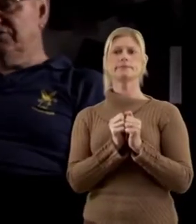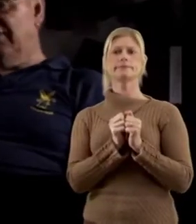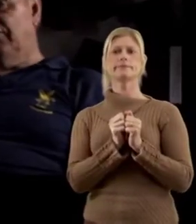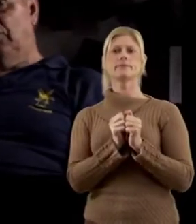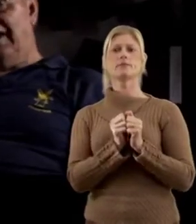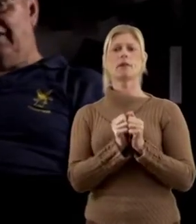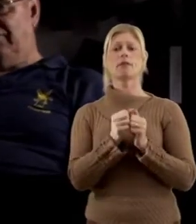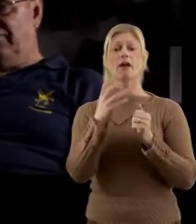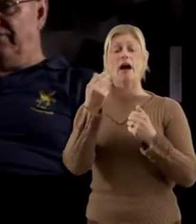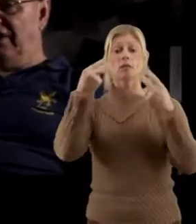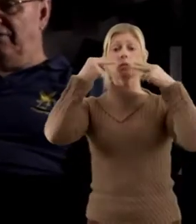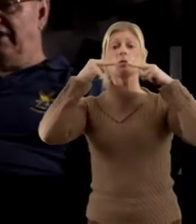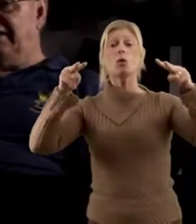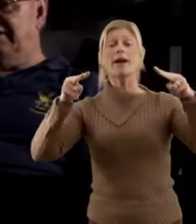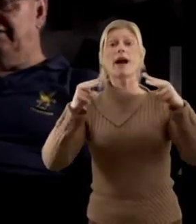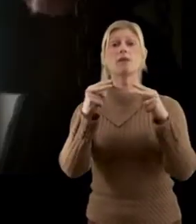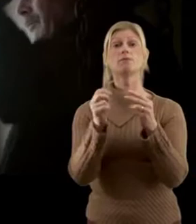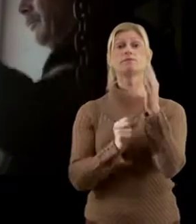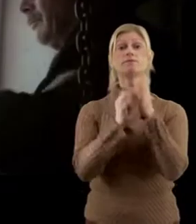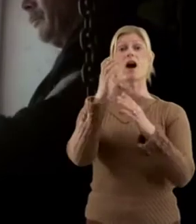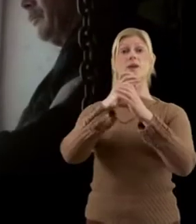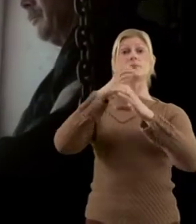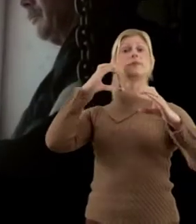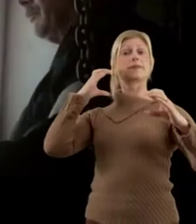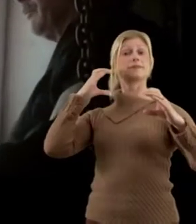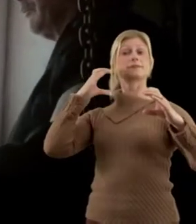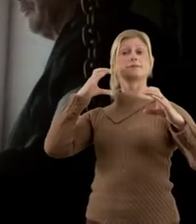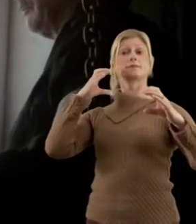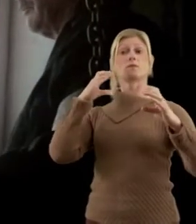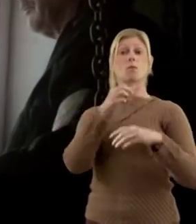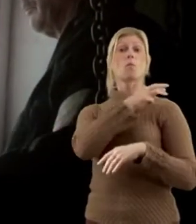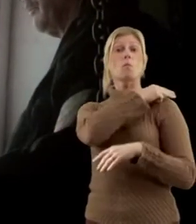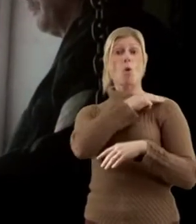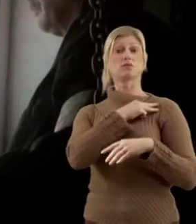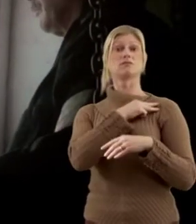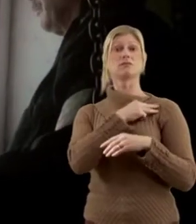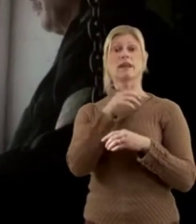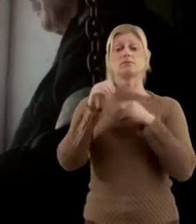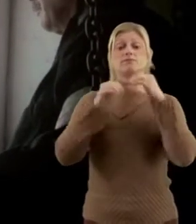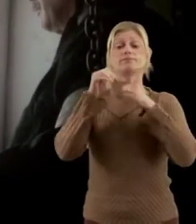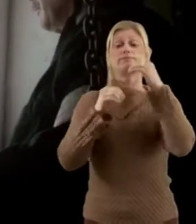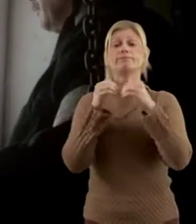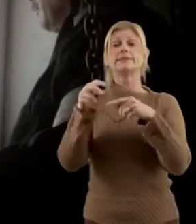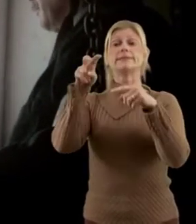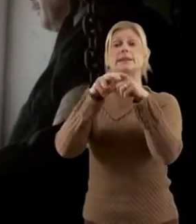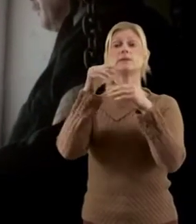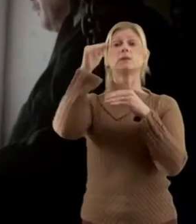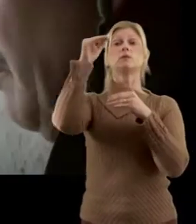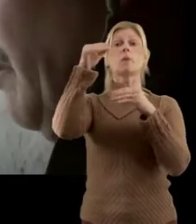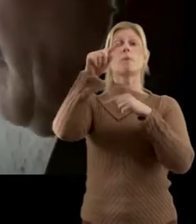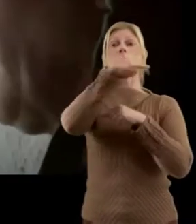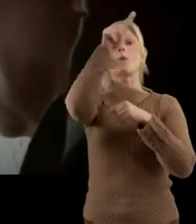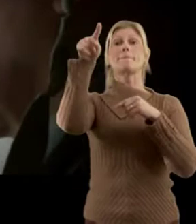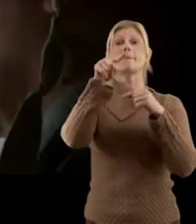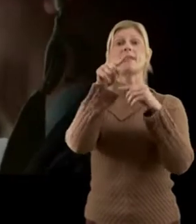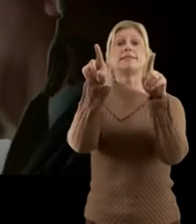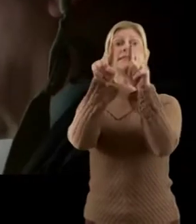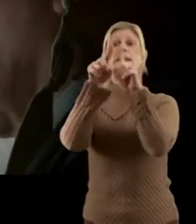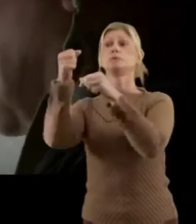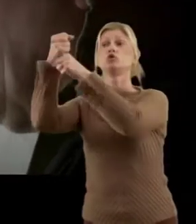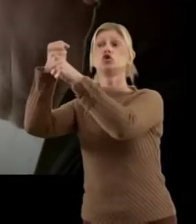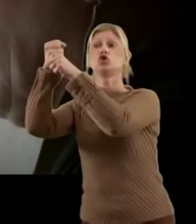They used to have a lookout for the fire brigade, wardens did. They climbed up and sat up top of the windmill and